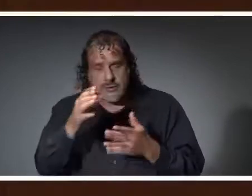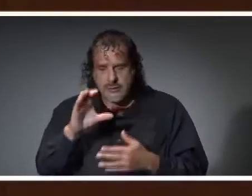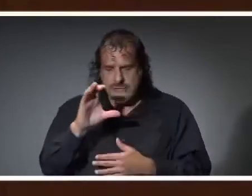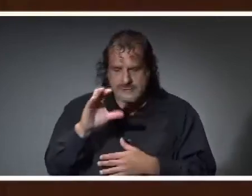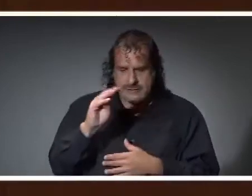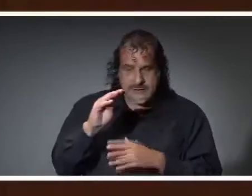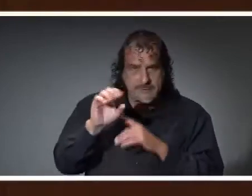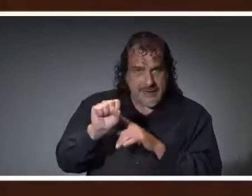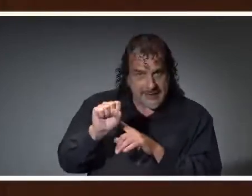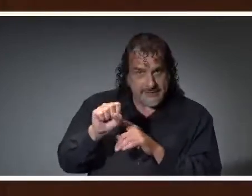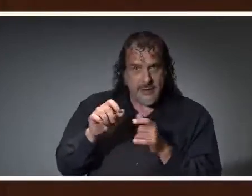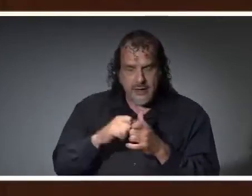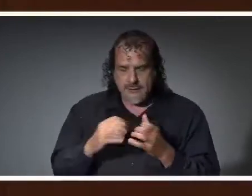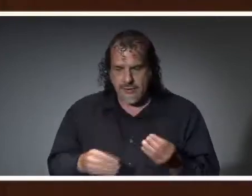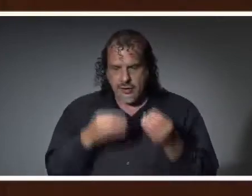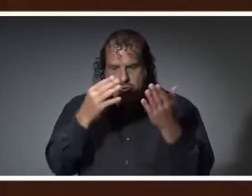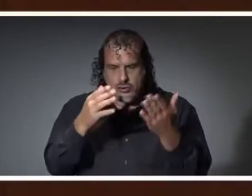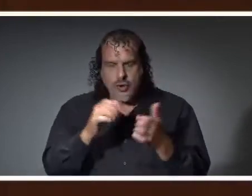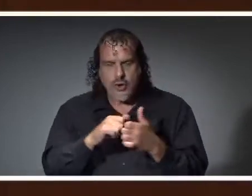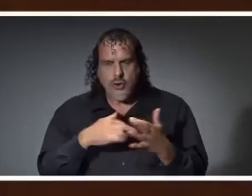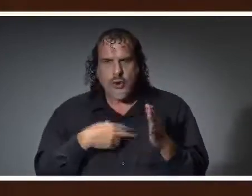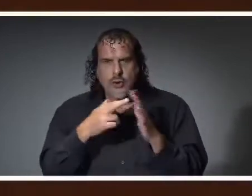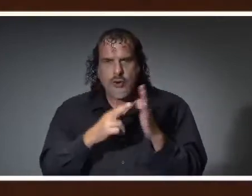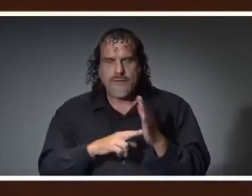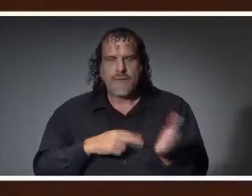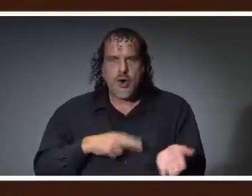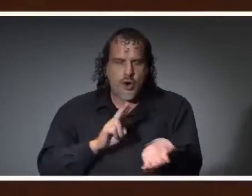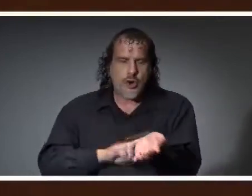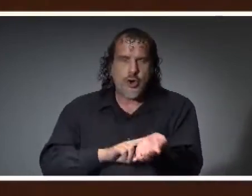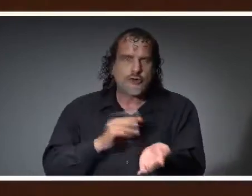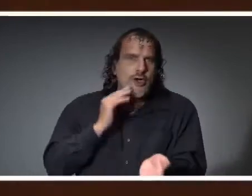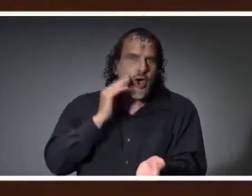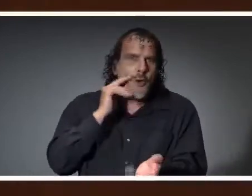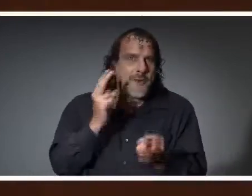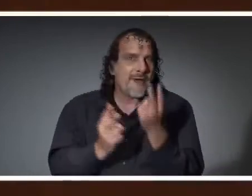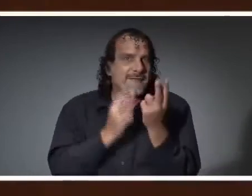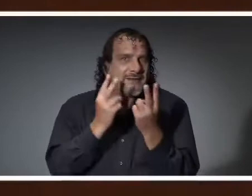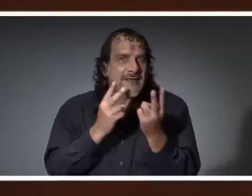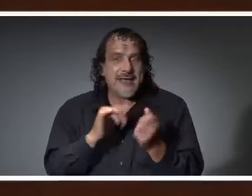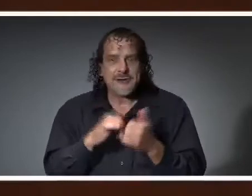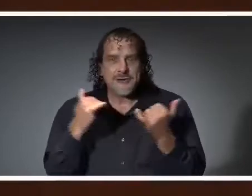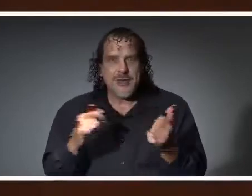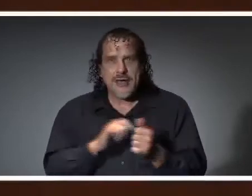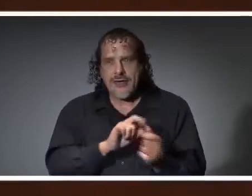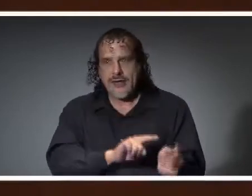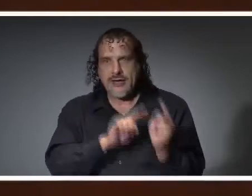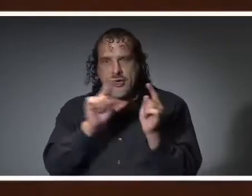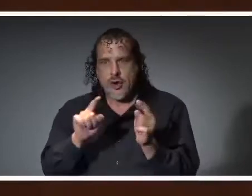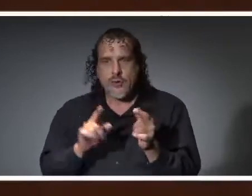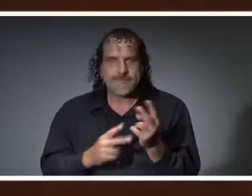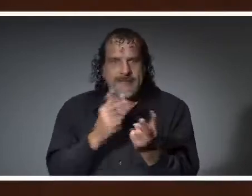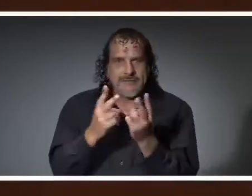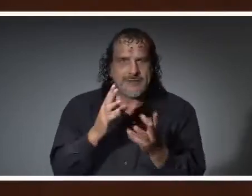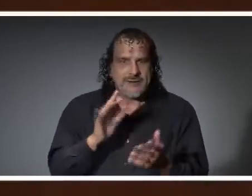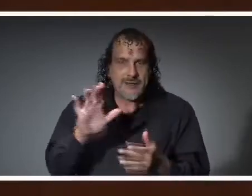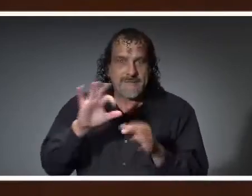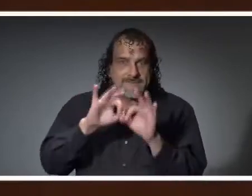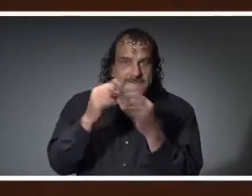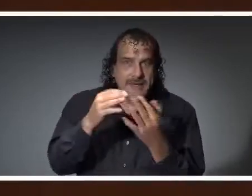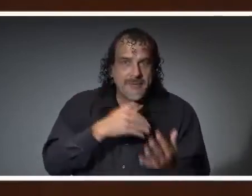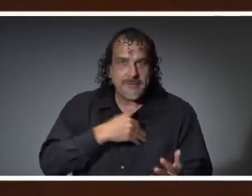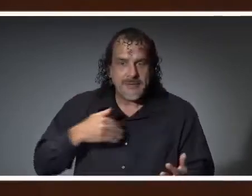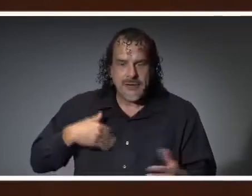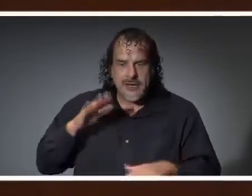CMS has issued new guidance for nursing home visitation that should make it much easier for people to see their loved ones. It is available on